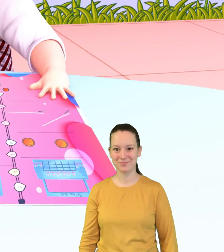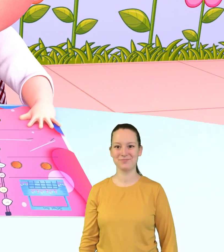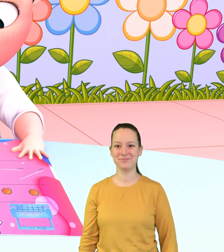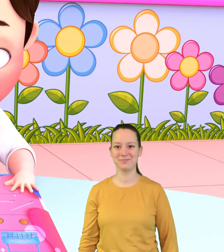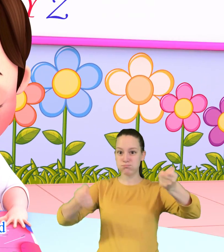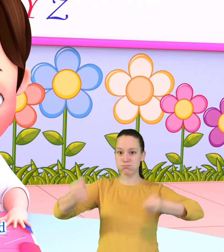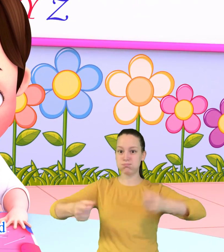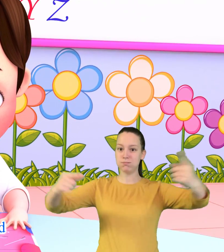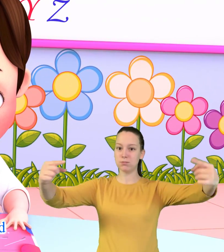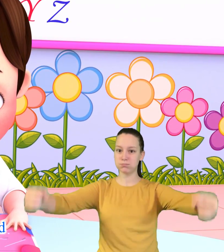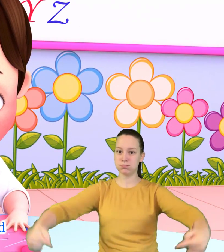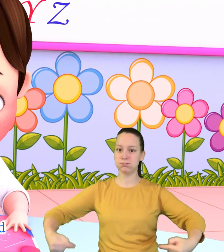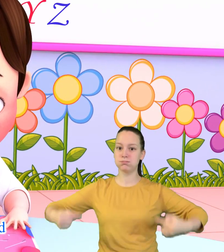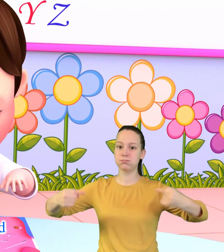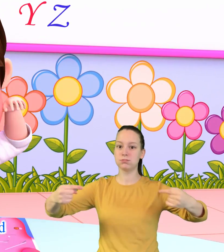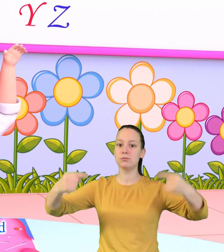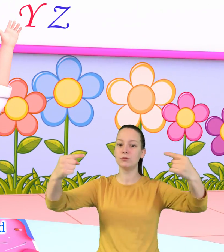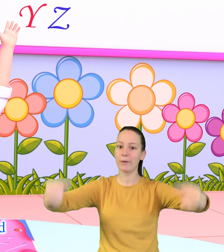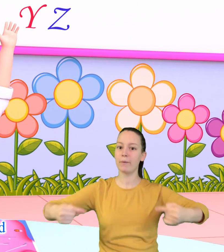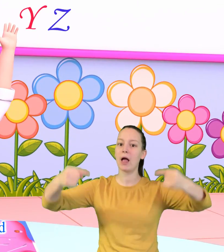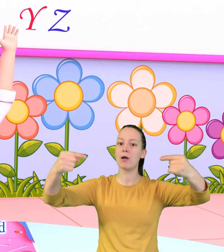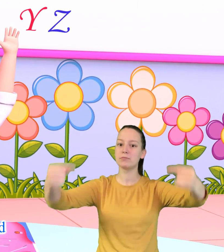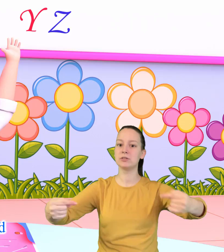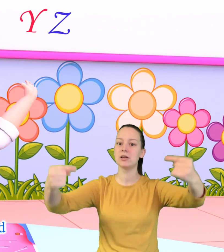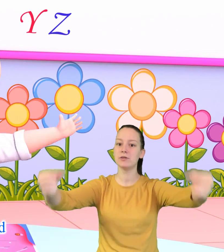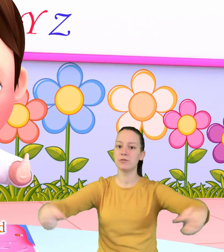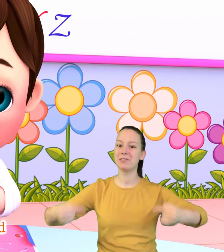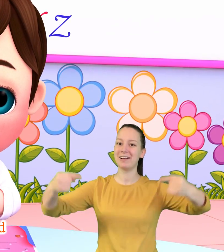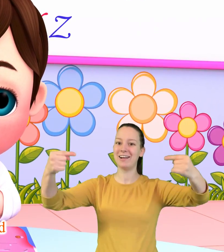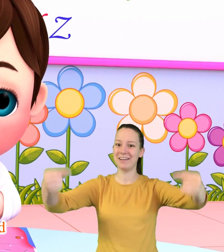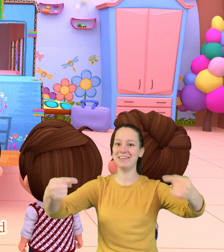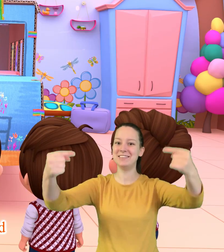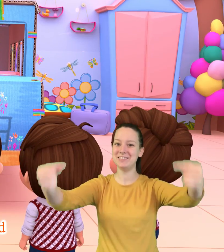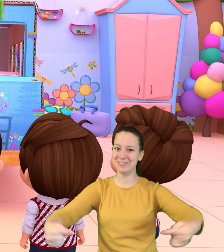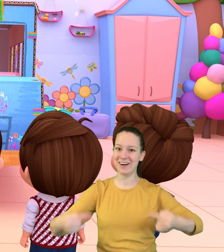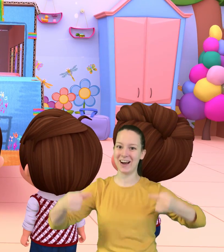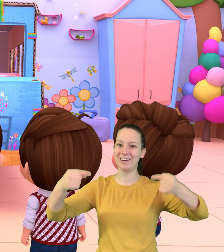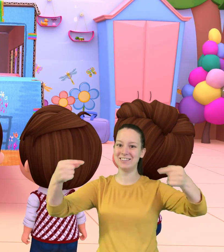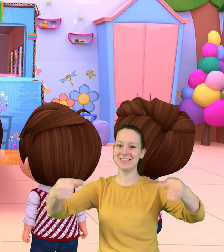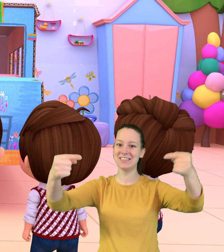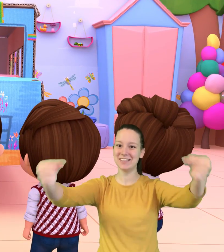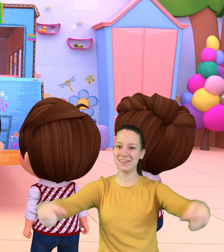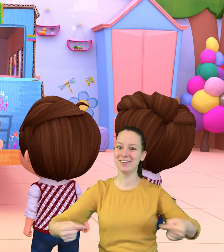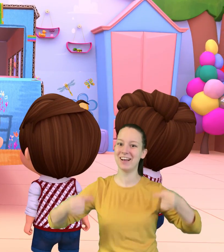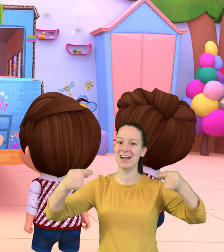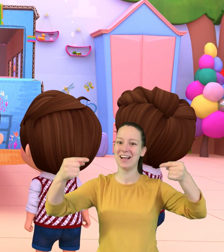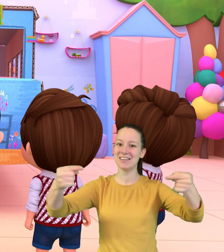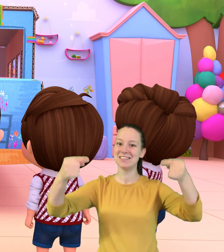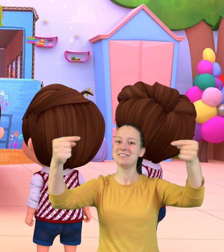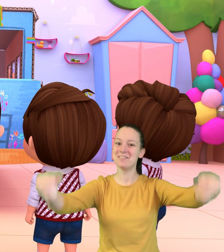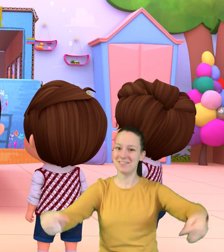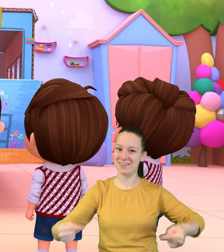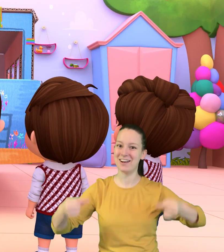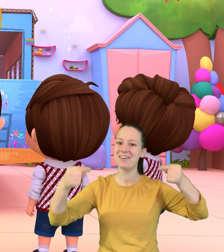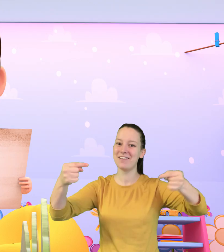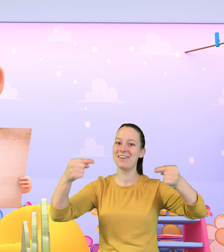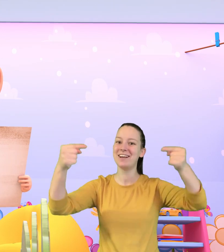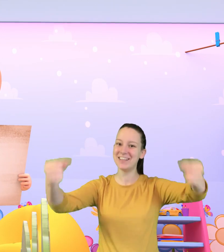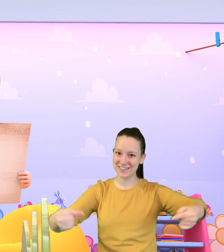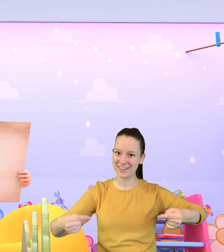bus the Wheels on the go round and round round and